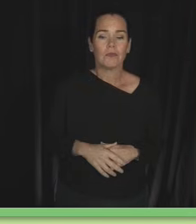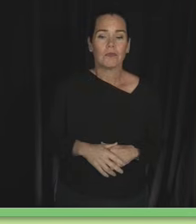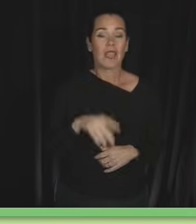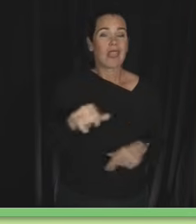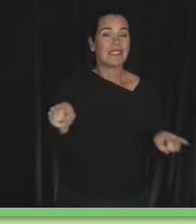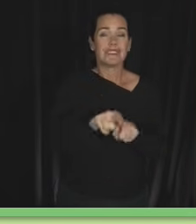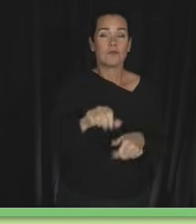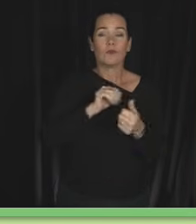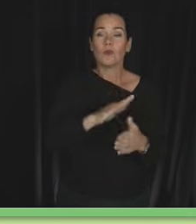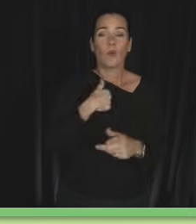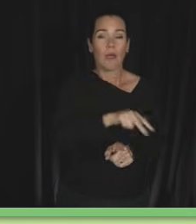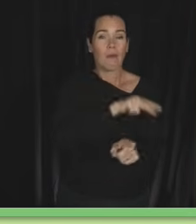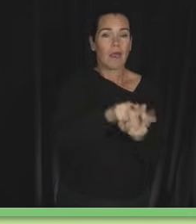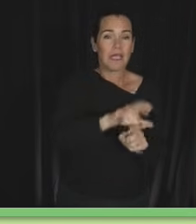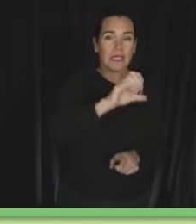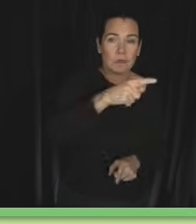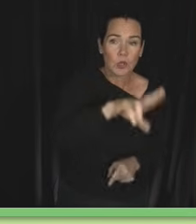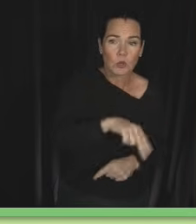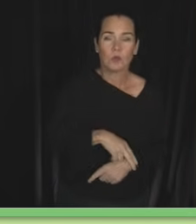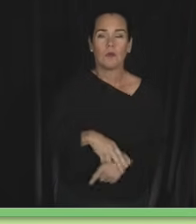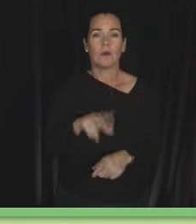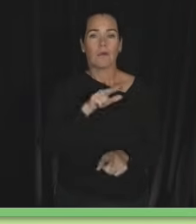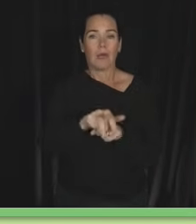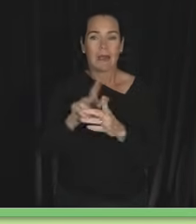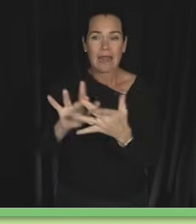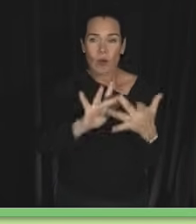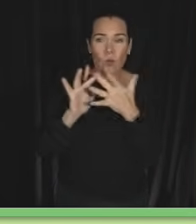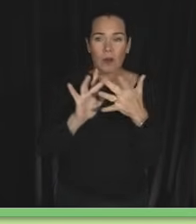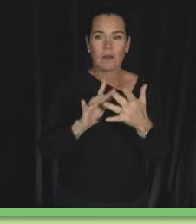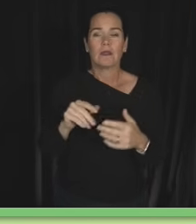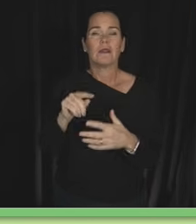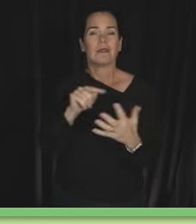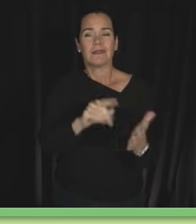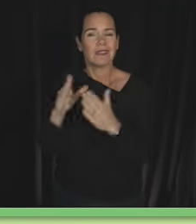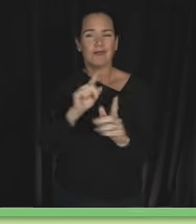to CPUs and networking and all kinds of new and interesting areas.